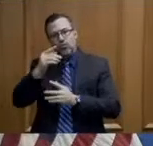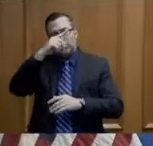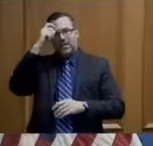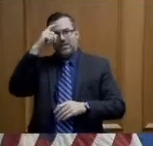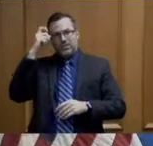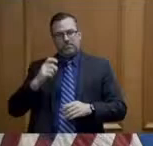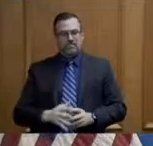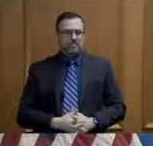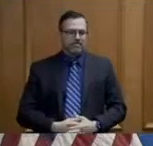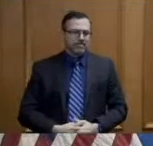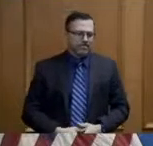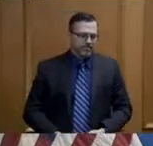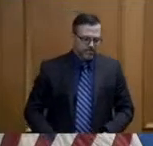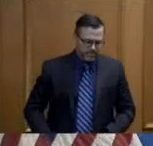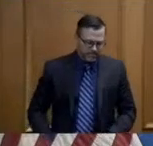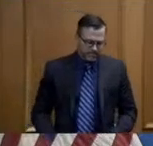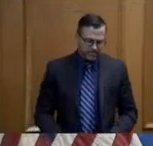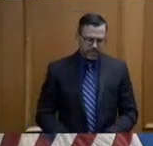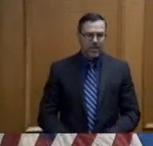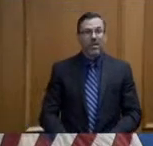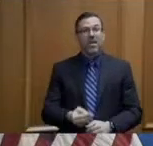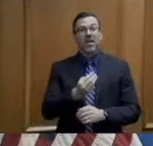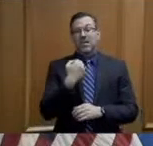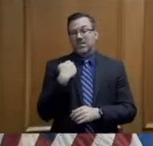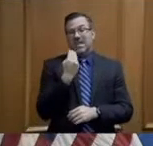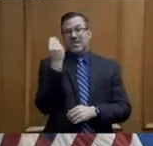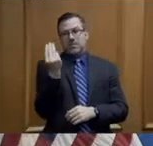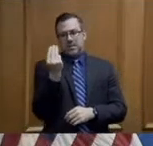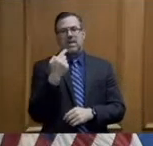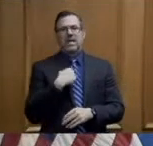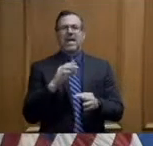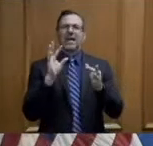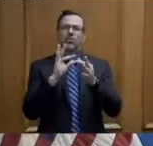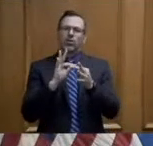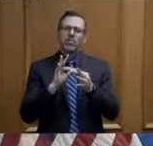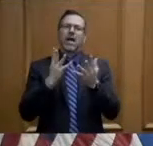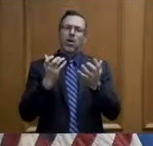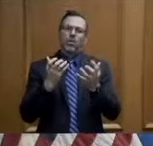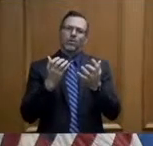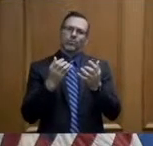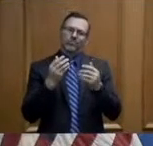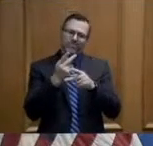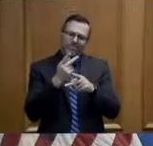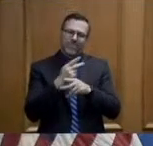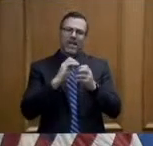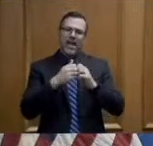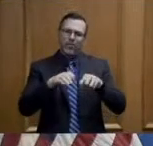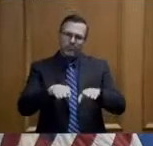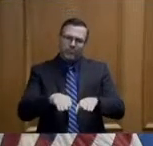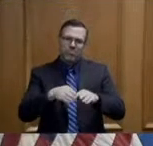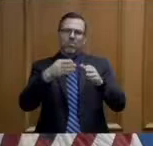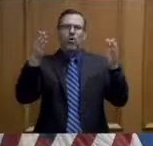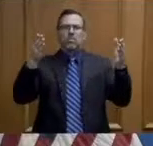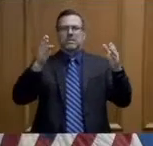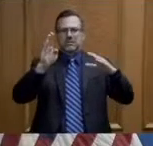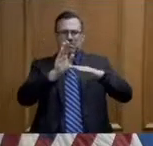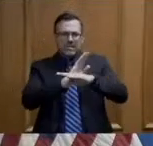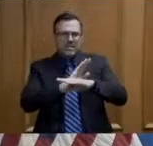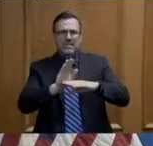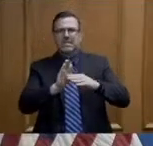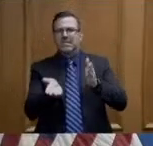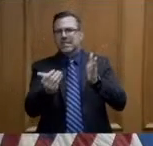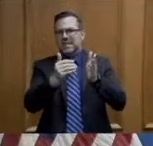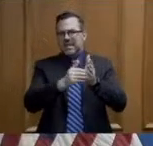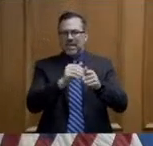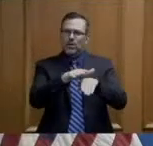On Monday, I spoke about the desire to get Tennesseans back to work and talked about our efforts by standing up